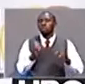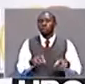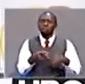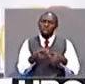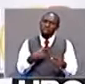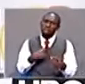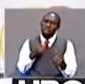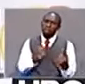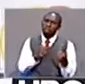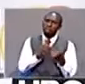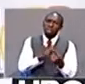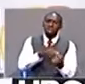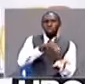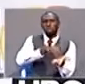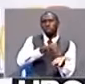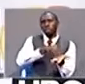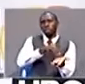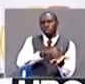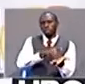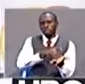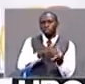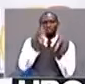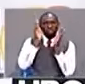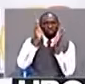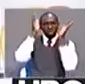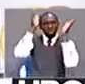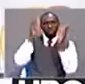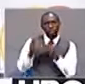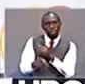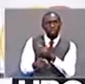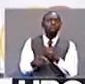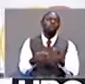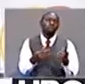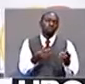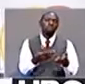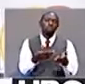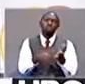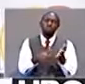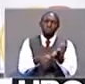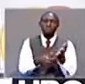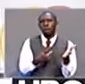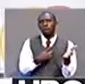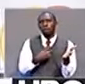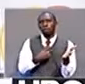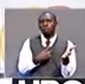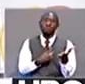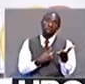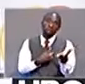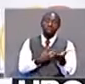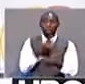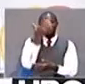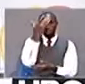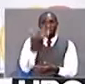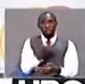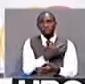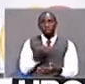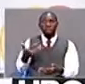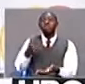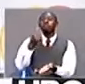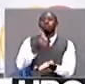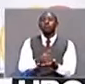to Dr. Cipriano Kizito Lwanga and told him my problem, he said, leave it to me. That's how Sitinari Bank went to Kamuli. So for